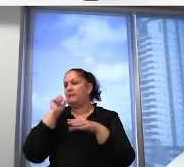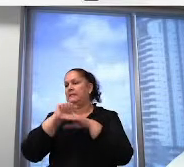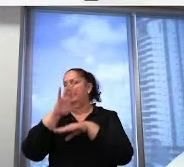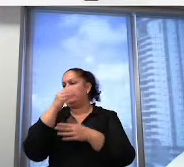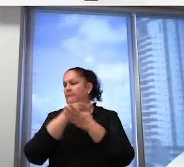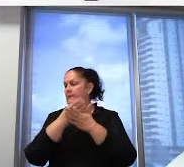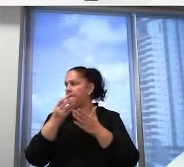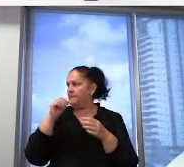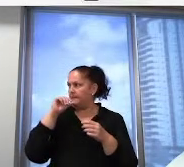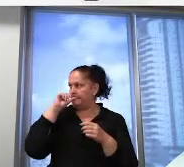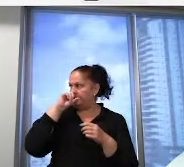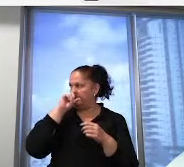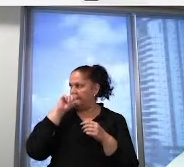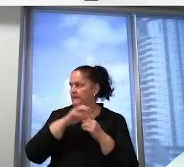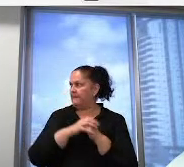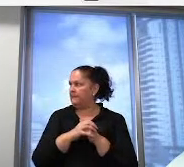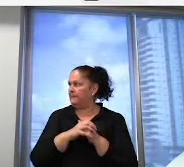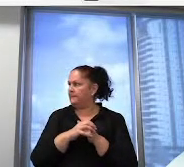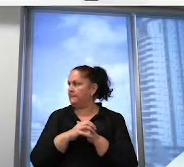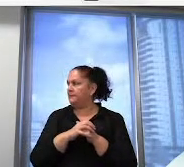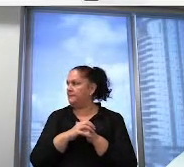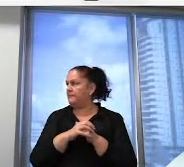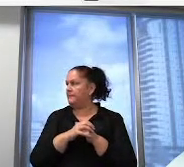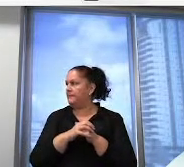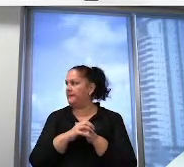whoever's not sending the funds.